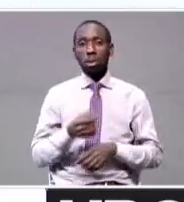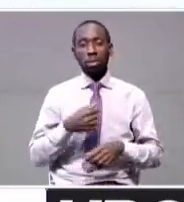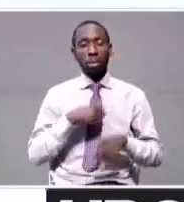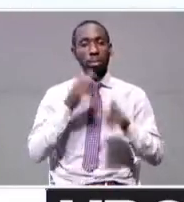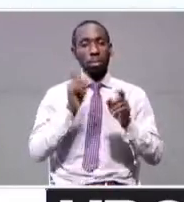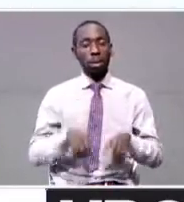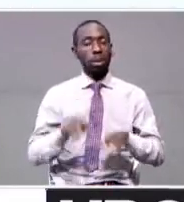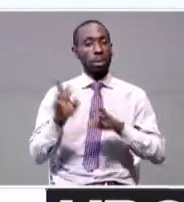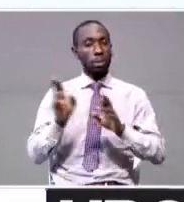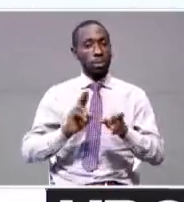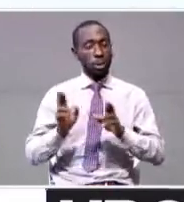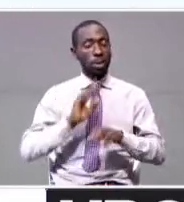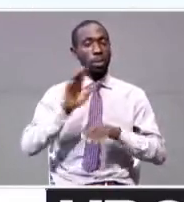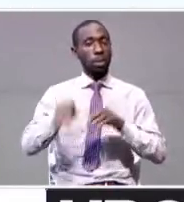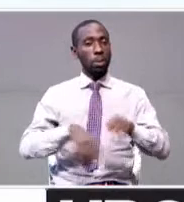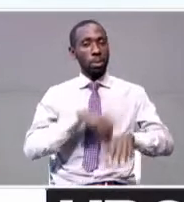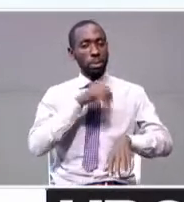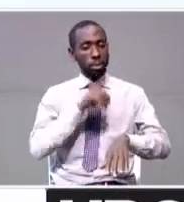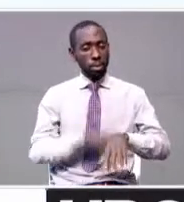twetegese